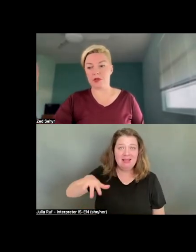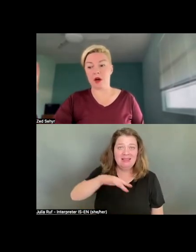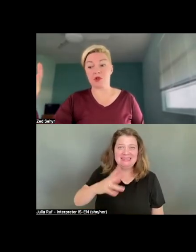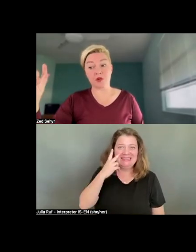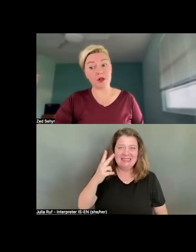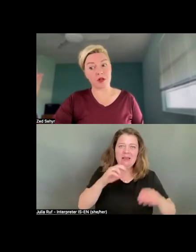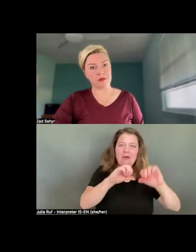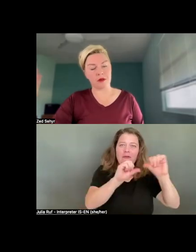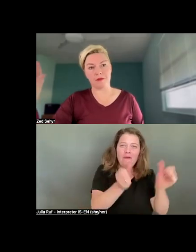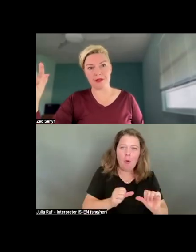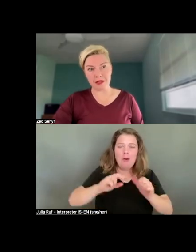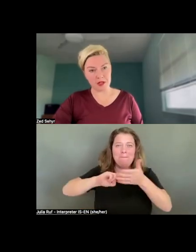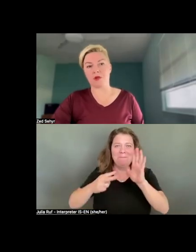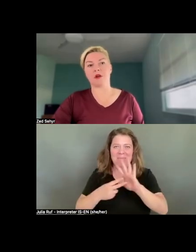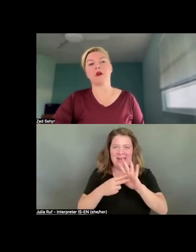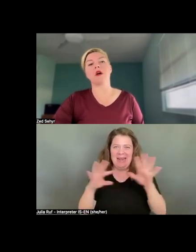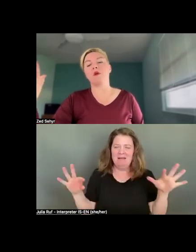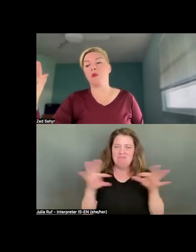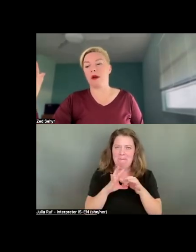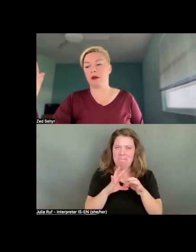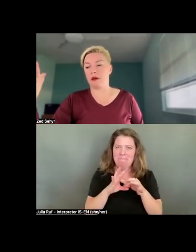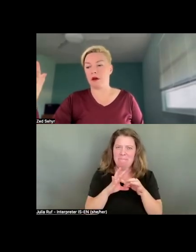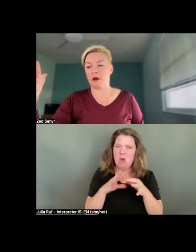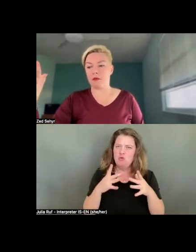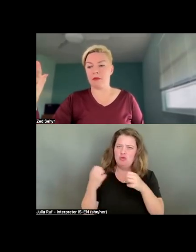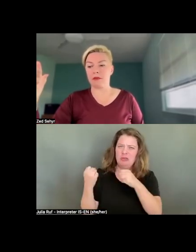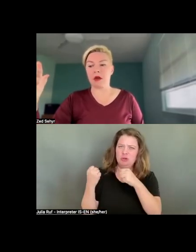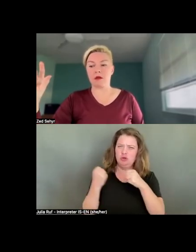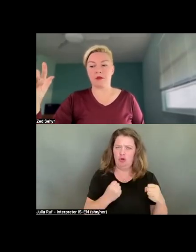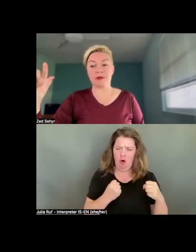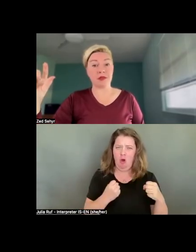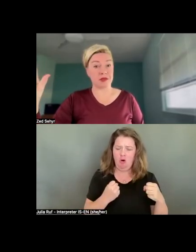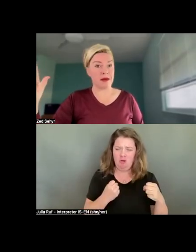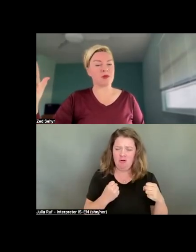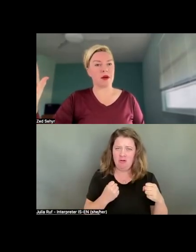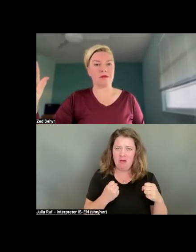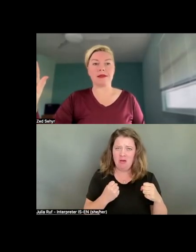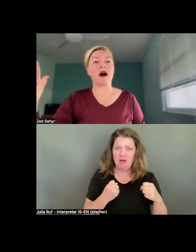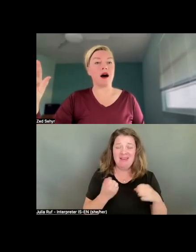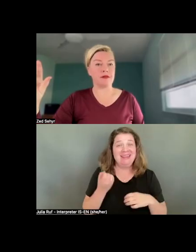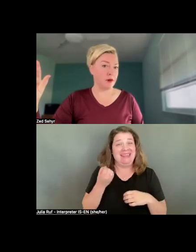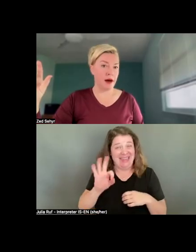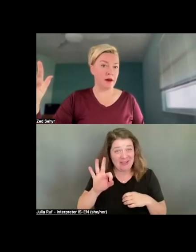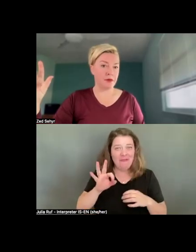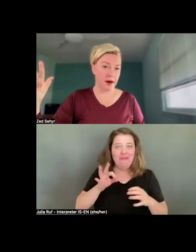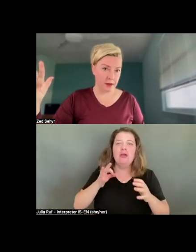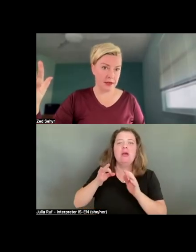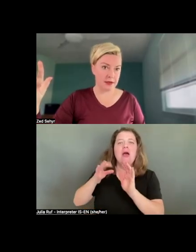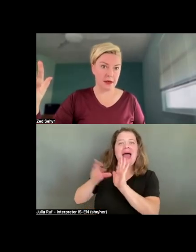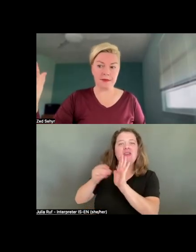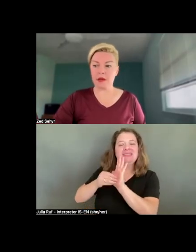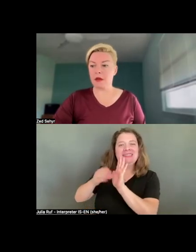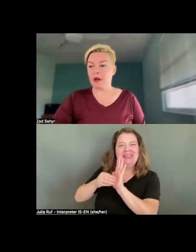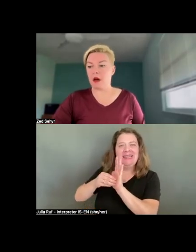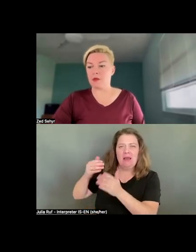was stronger, particularly stronger when the signs were rated high for